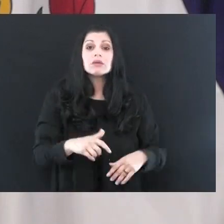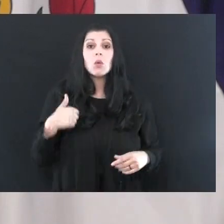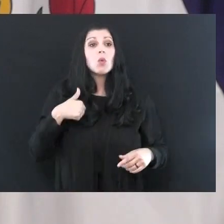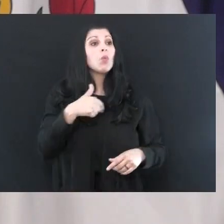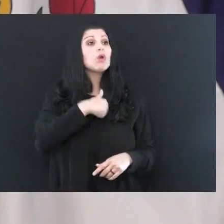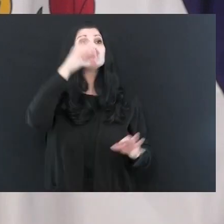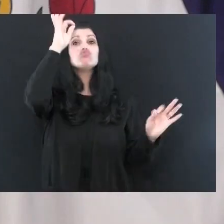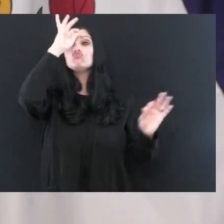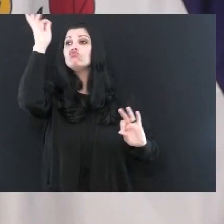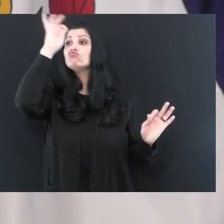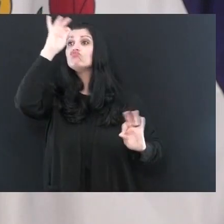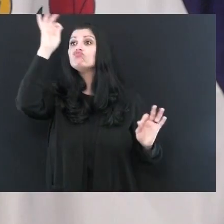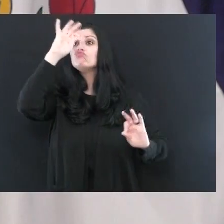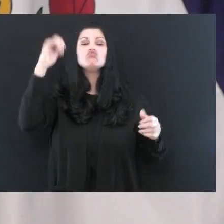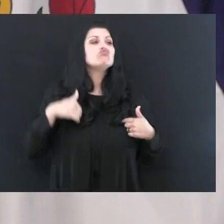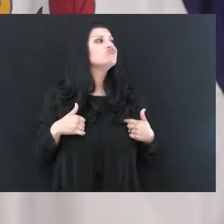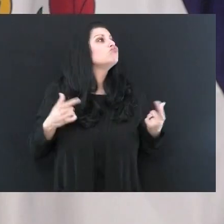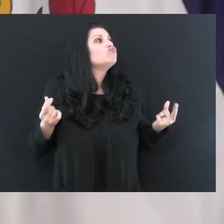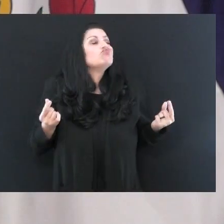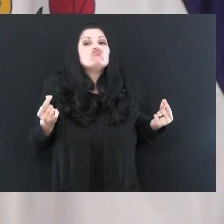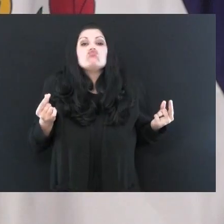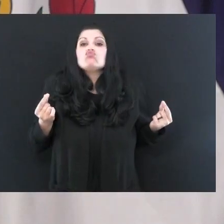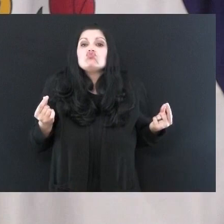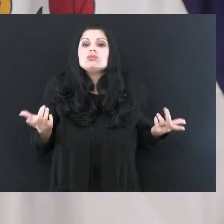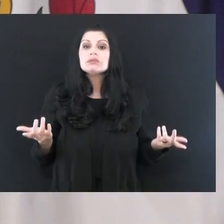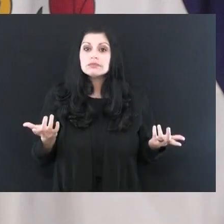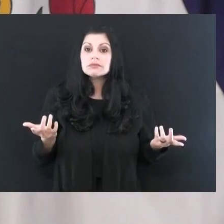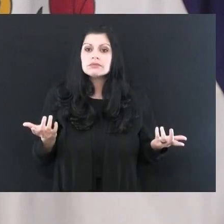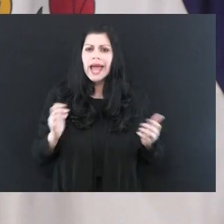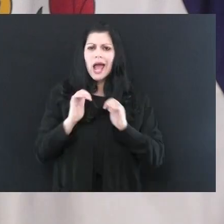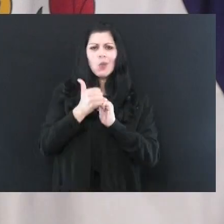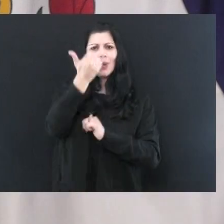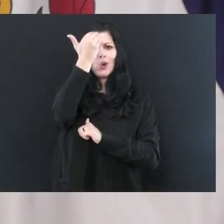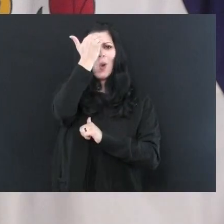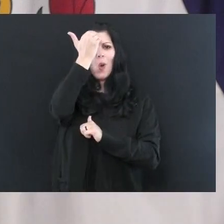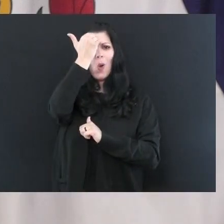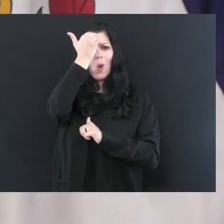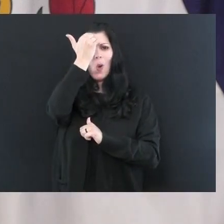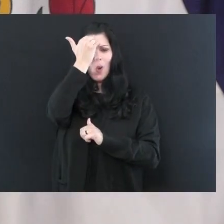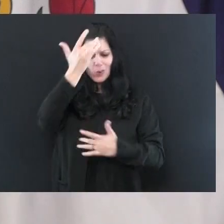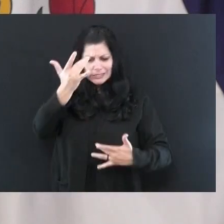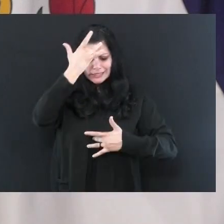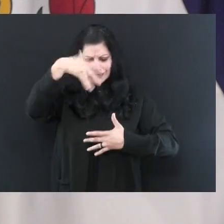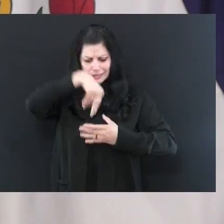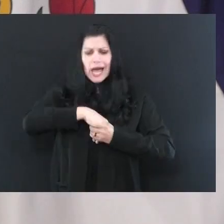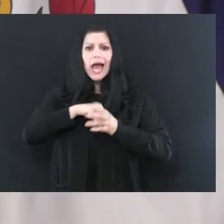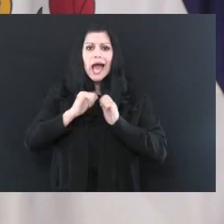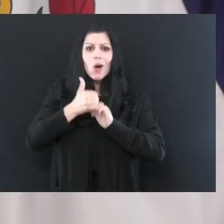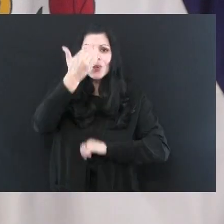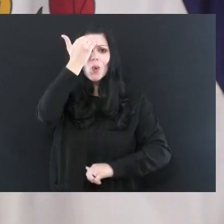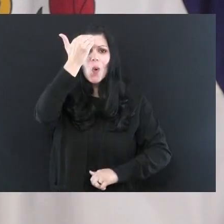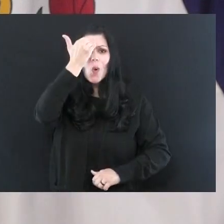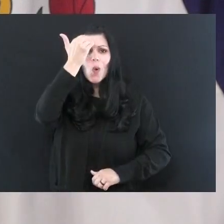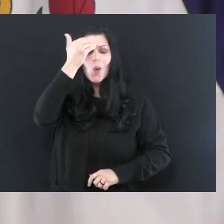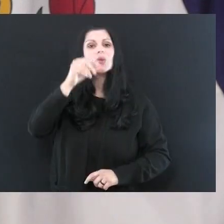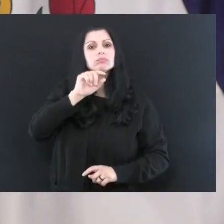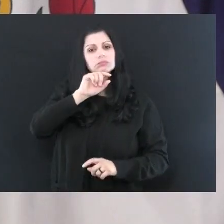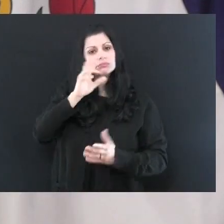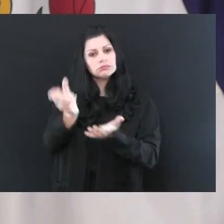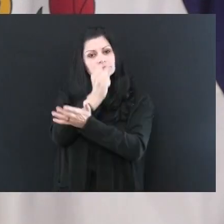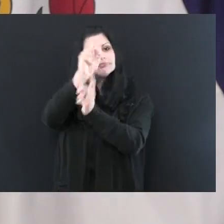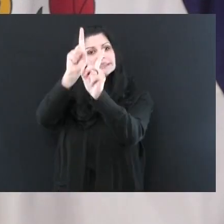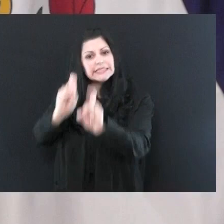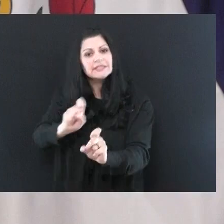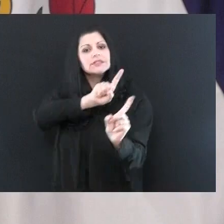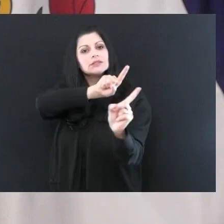can't absolutely act on it, can we? And the only way we can know it is to go get tested. So please, please, please, try